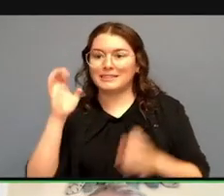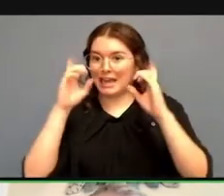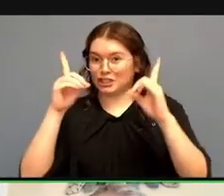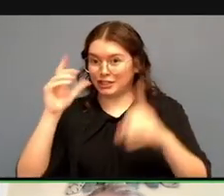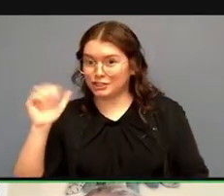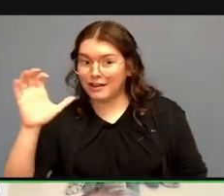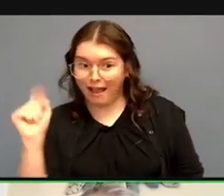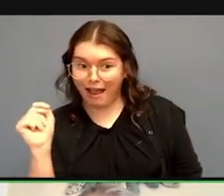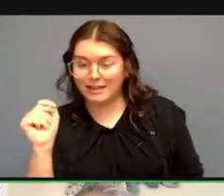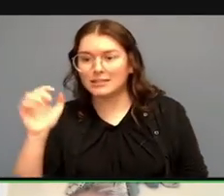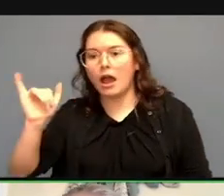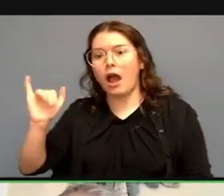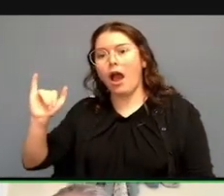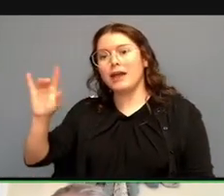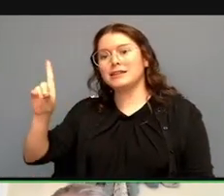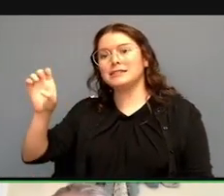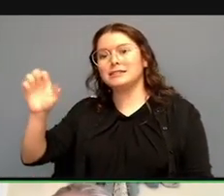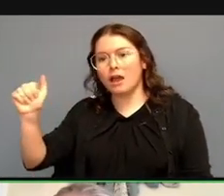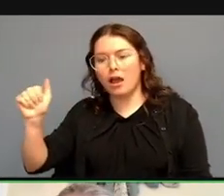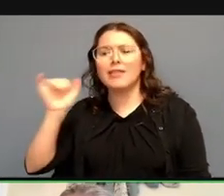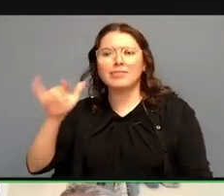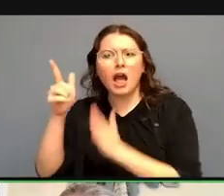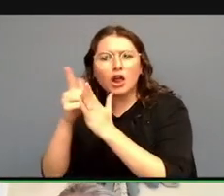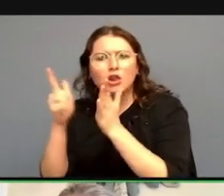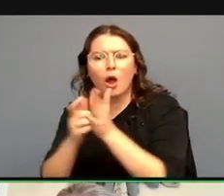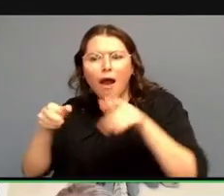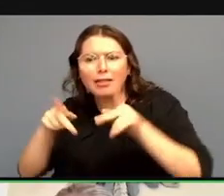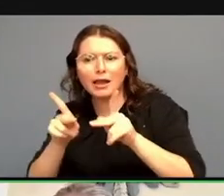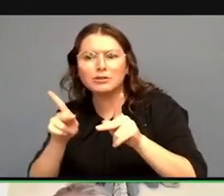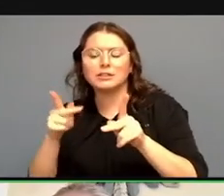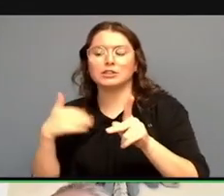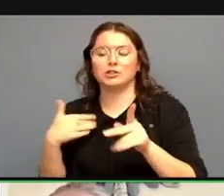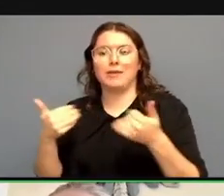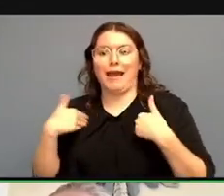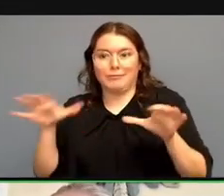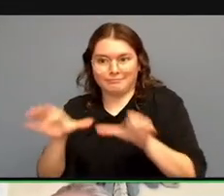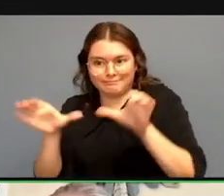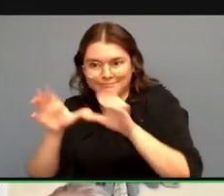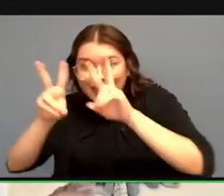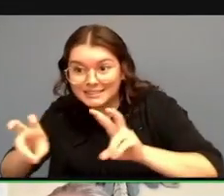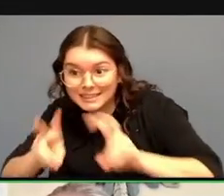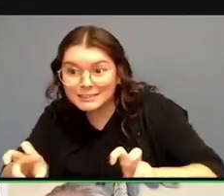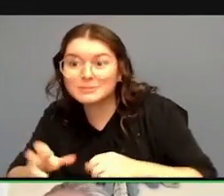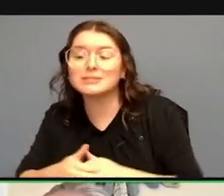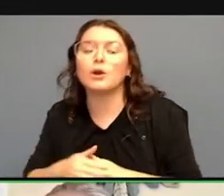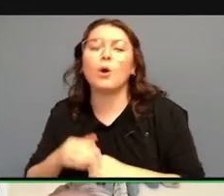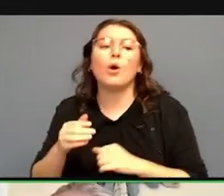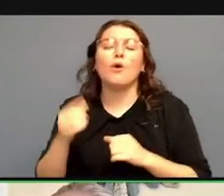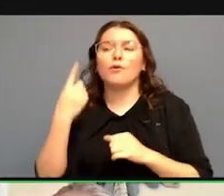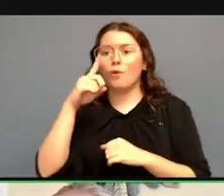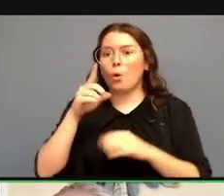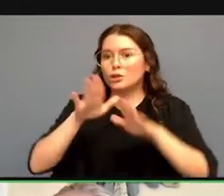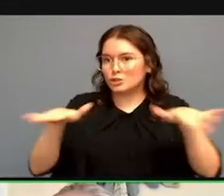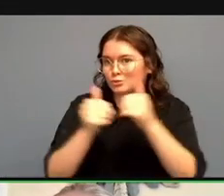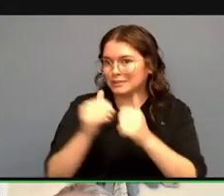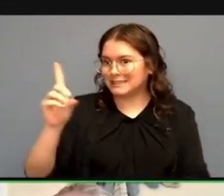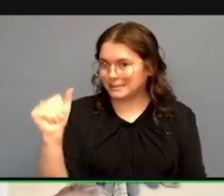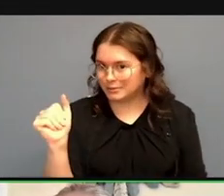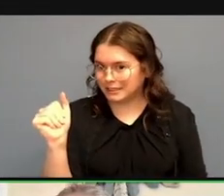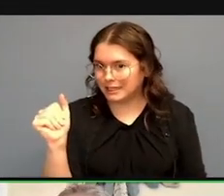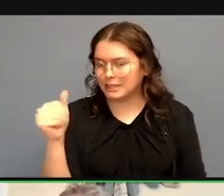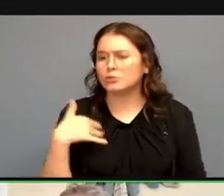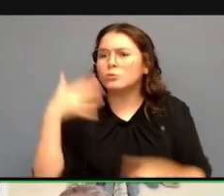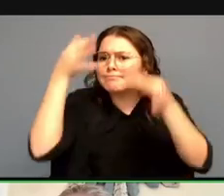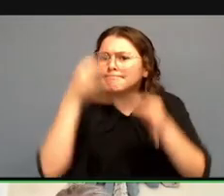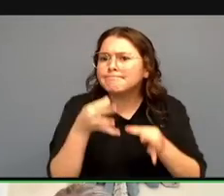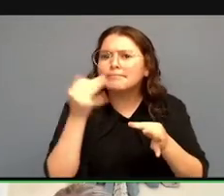because that is the law that allows us to conduct assessments of children with disabilities to determine